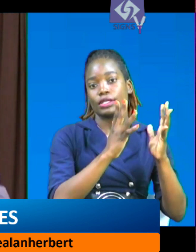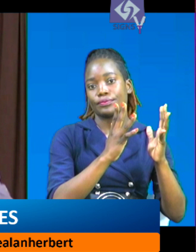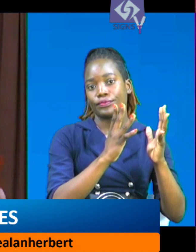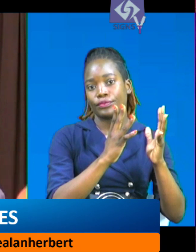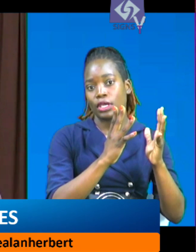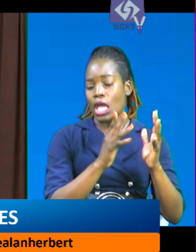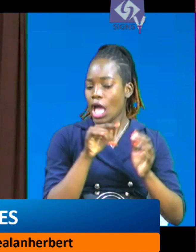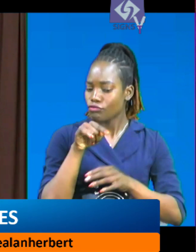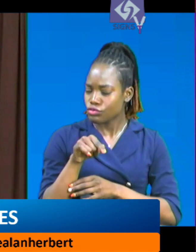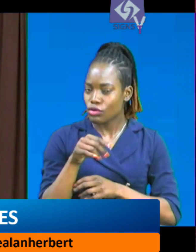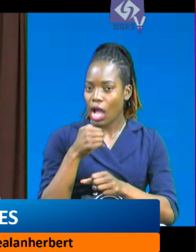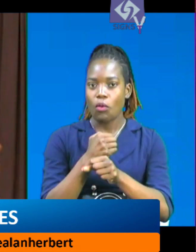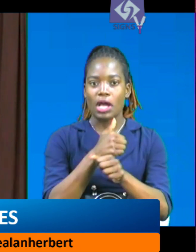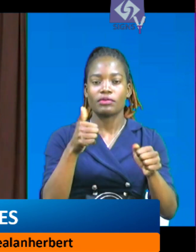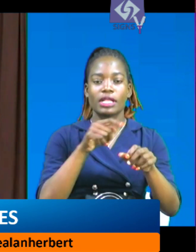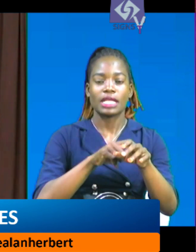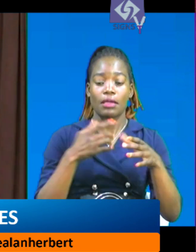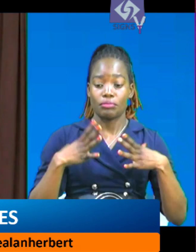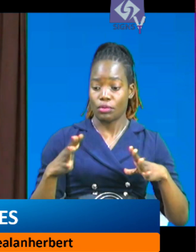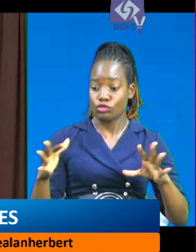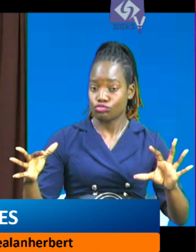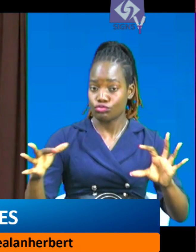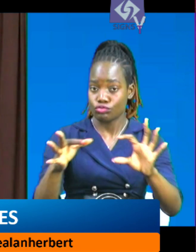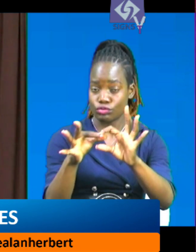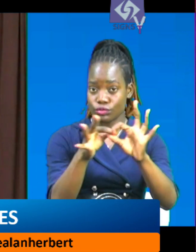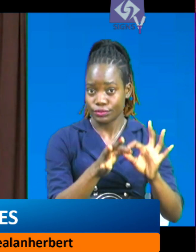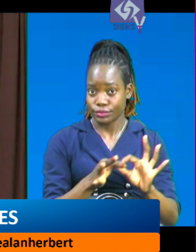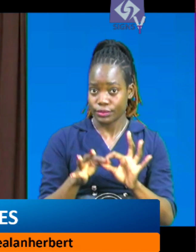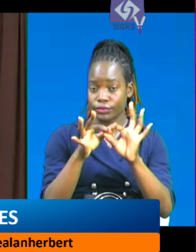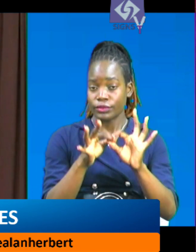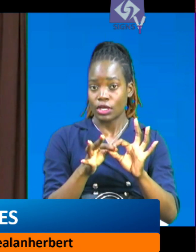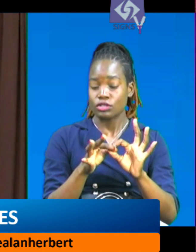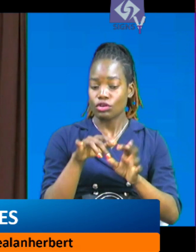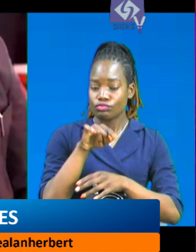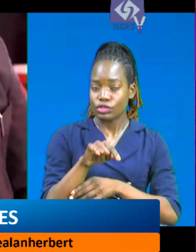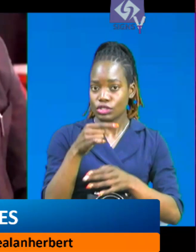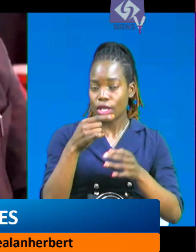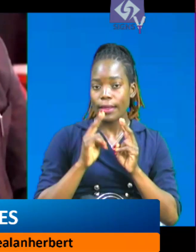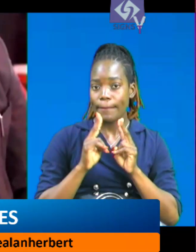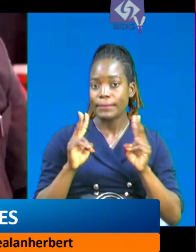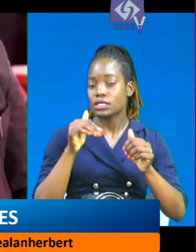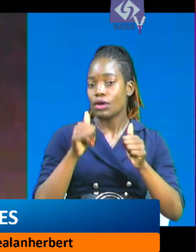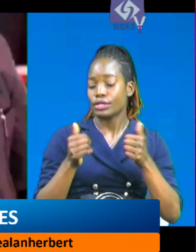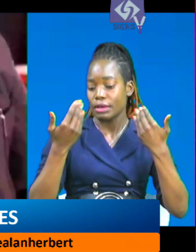that situation works out very well when people are united. So that is a piece I'm trying to